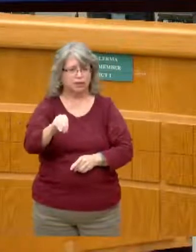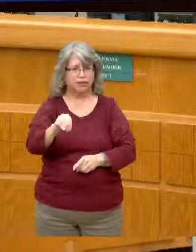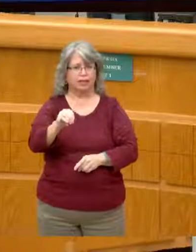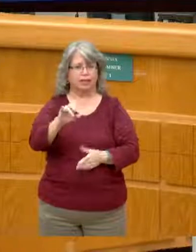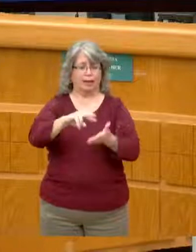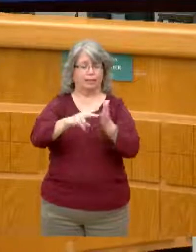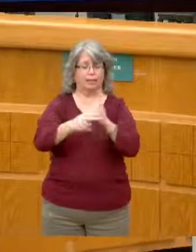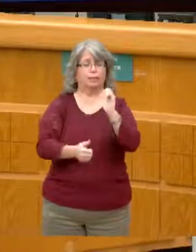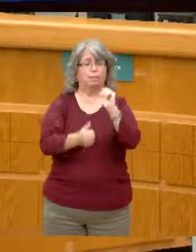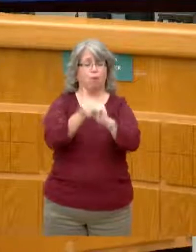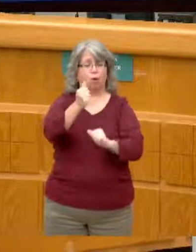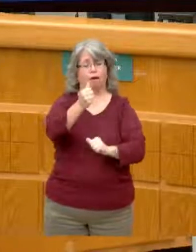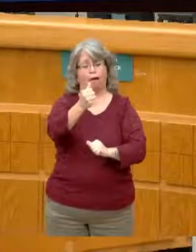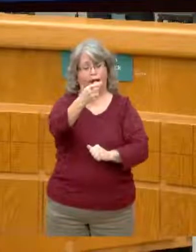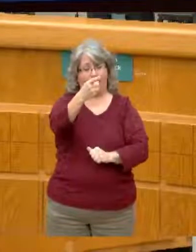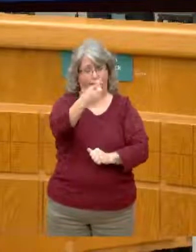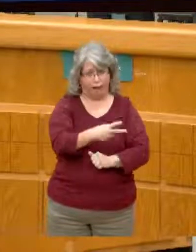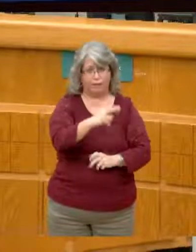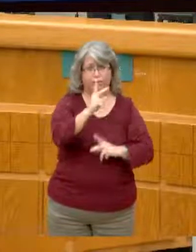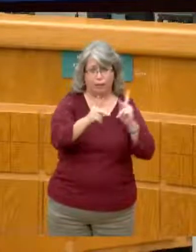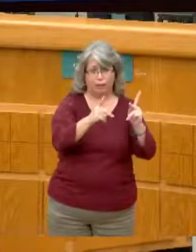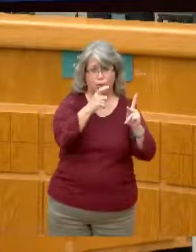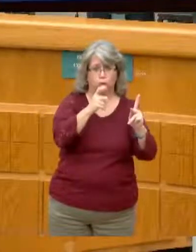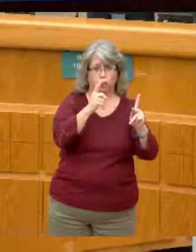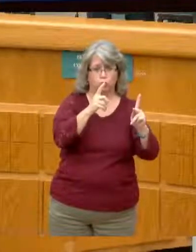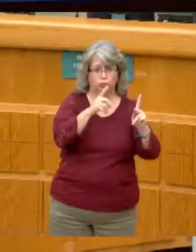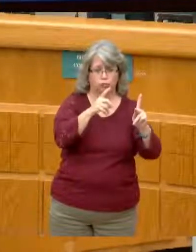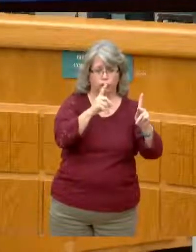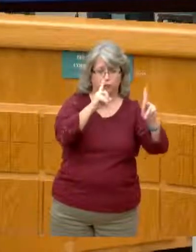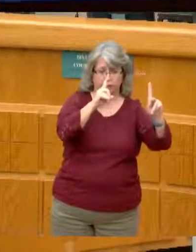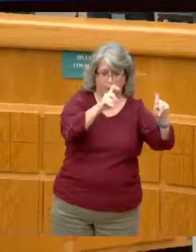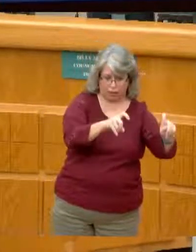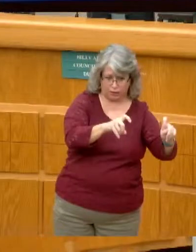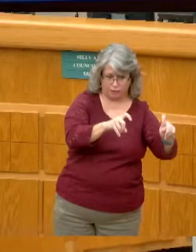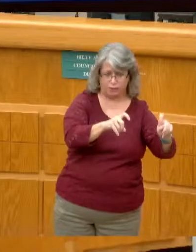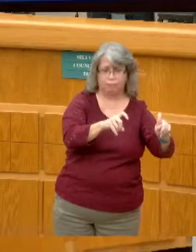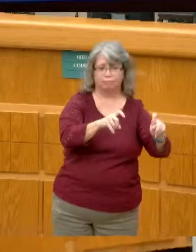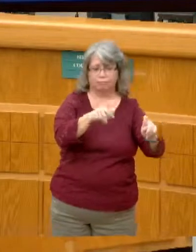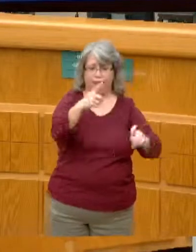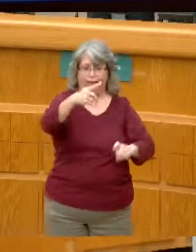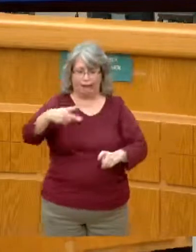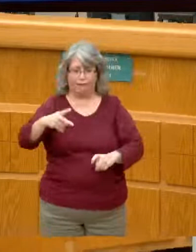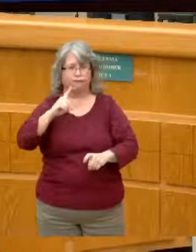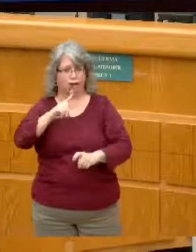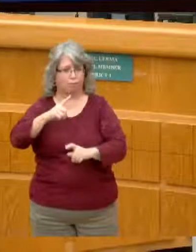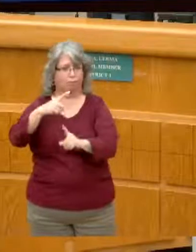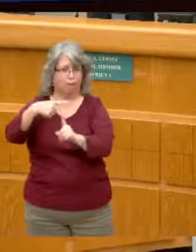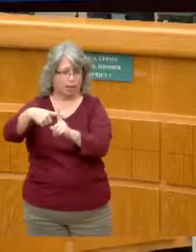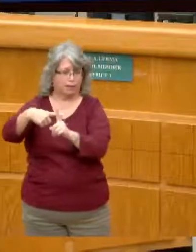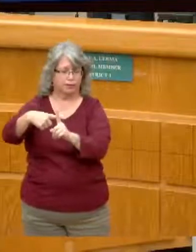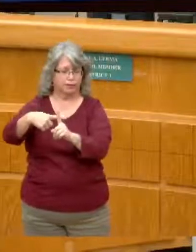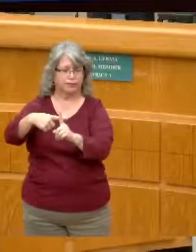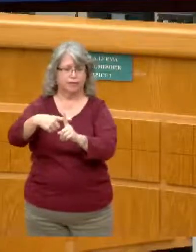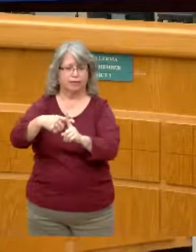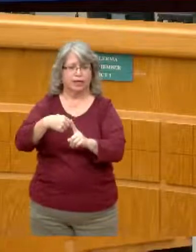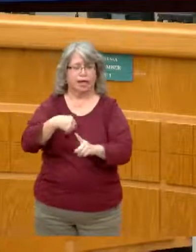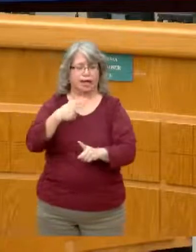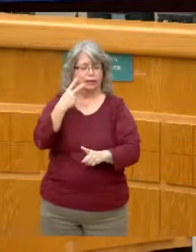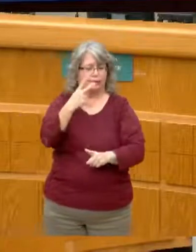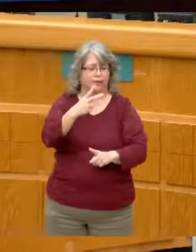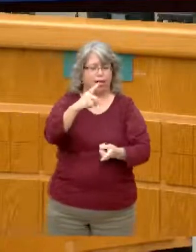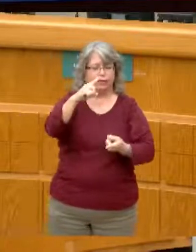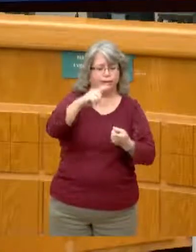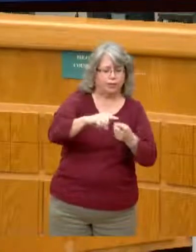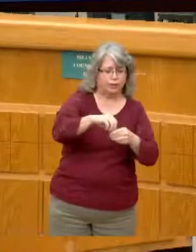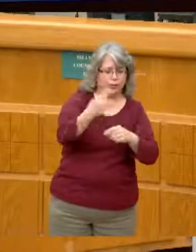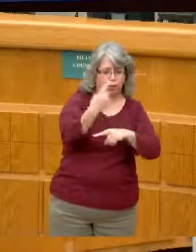test positive. Recently, in the past 2 days, I did see a decrease of about 35% in one day, but we're